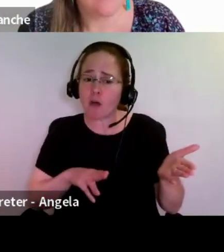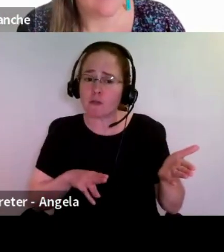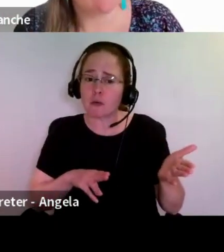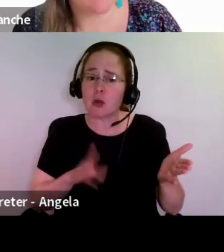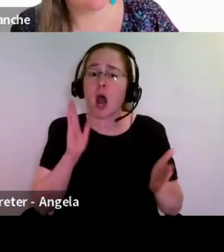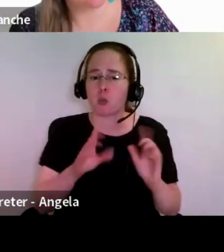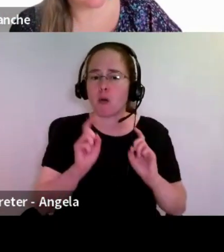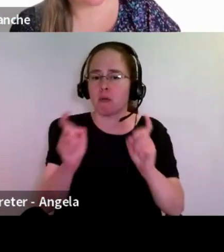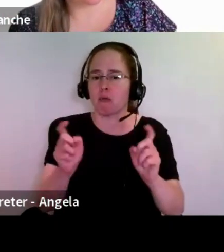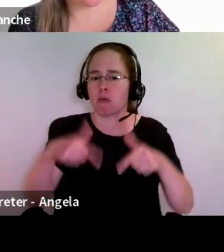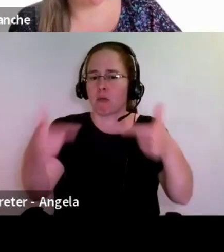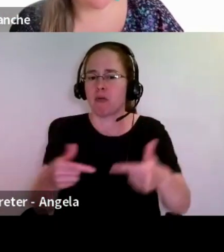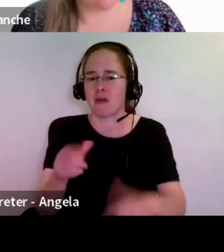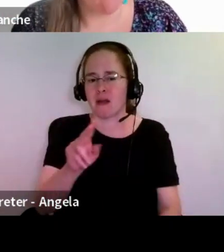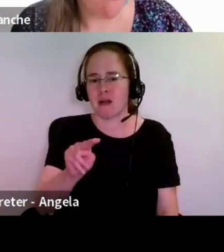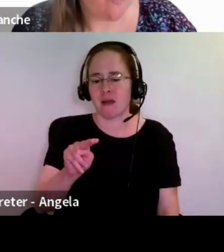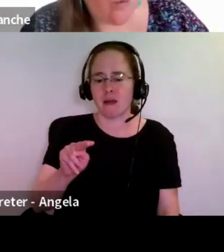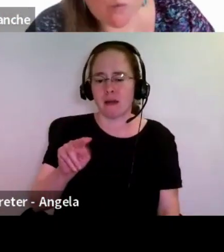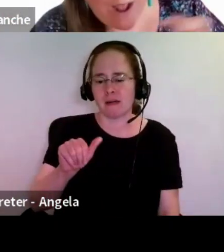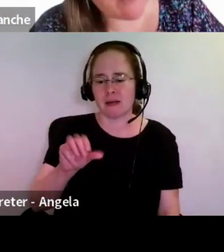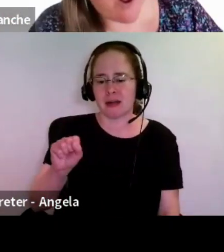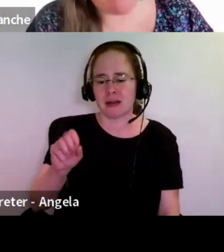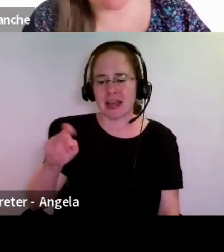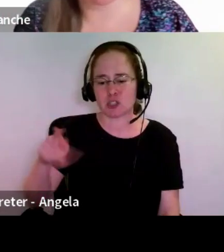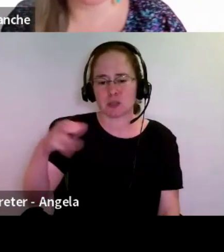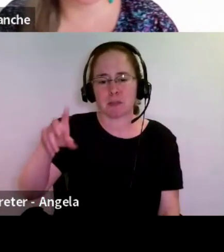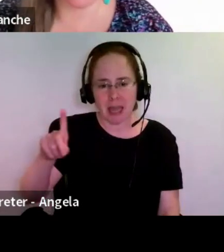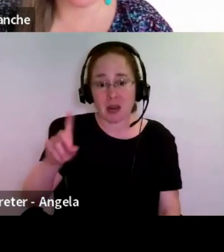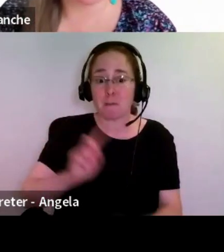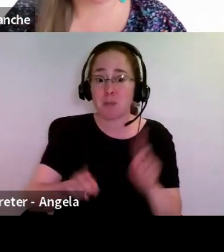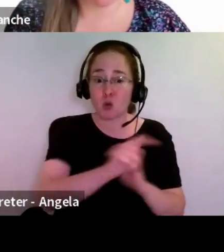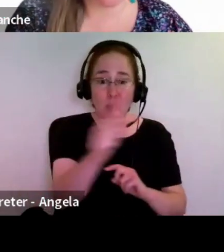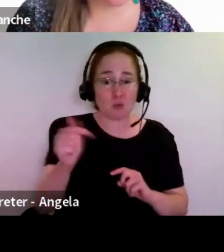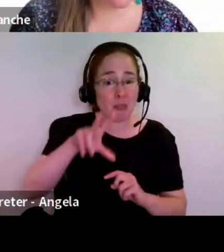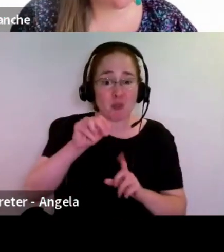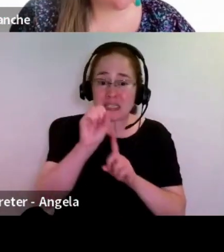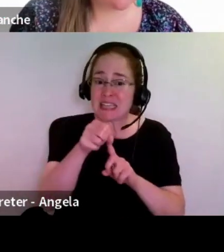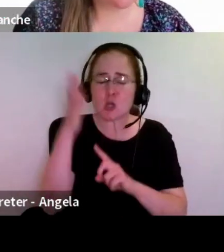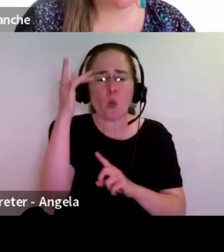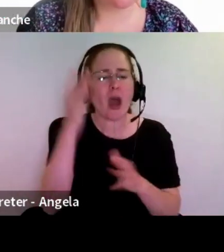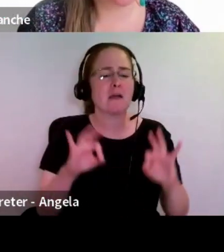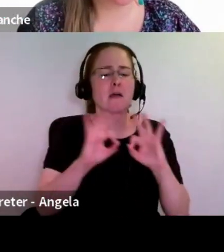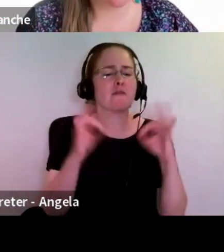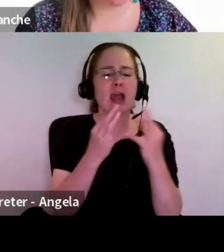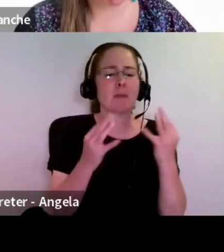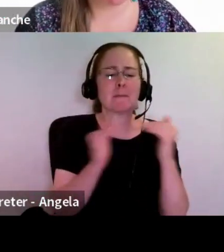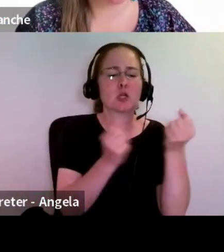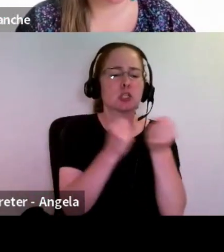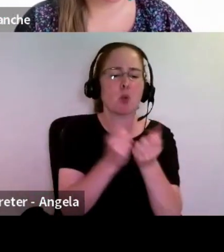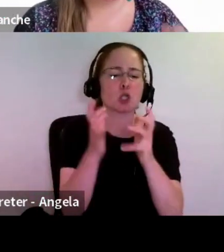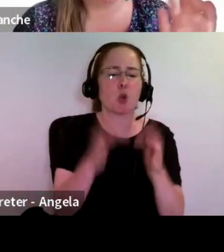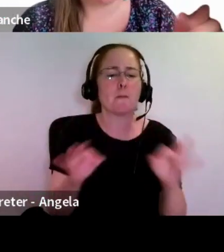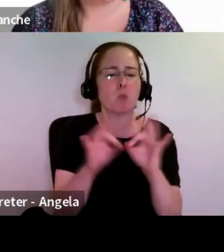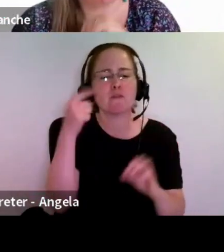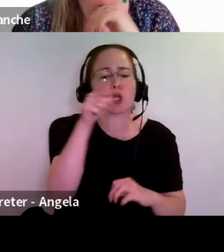back to Nashbit, but round robin, 30 seconds. Why is family peer support so important